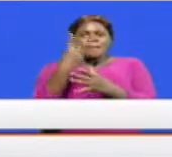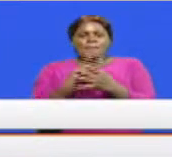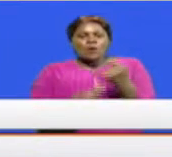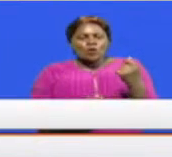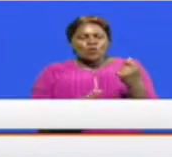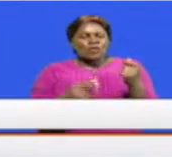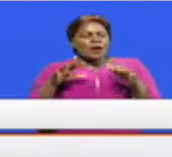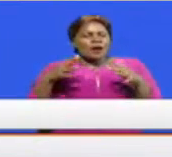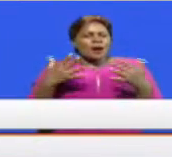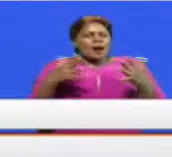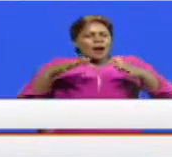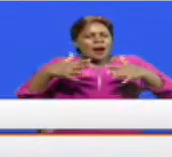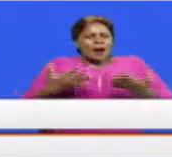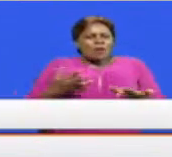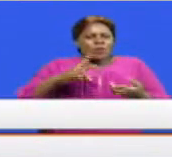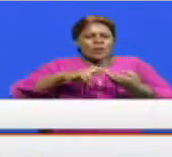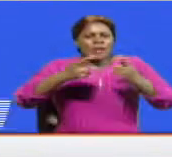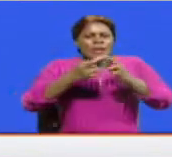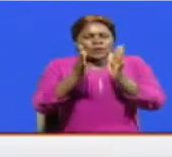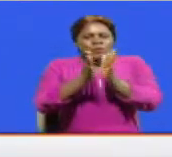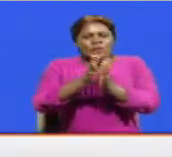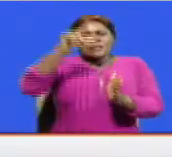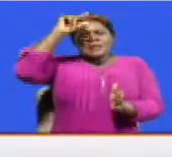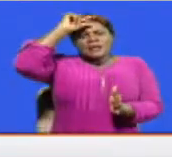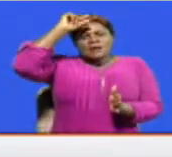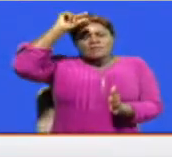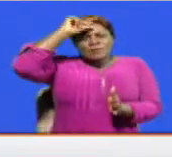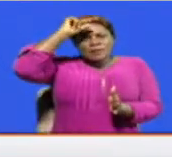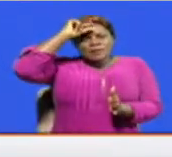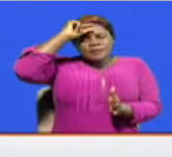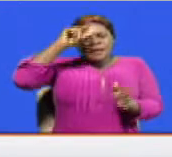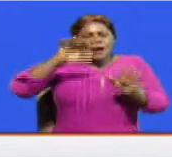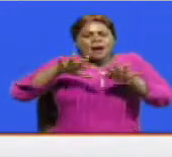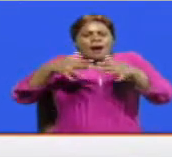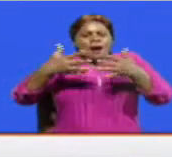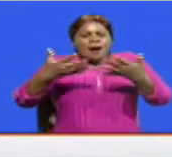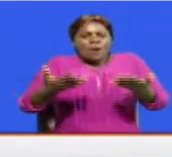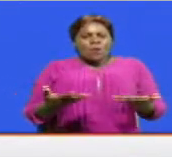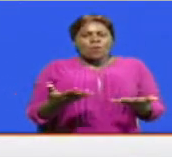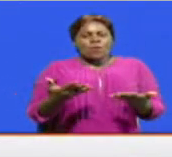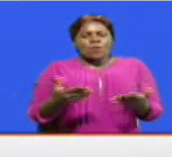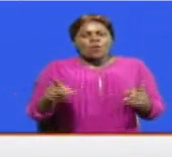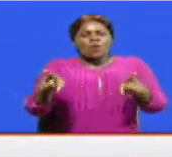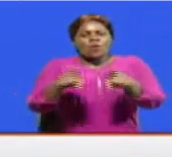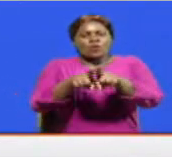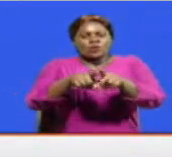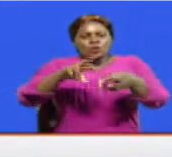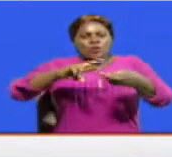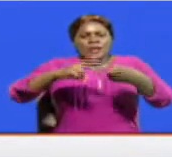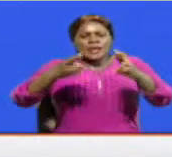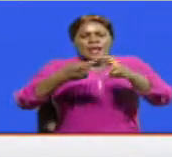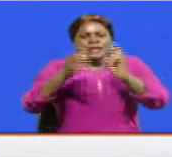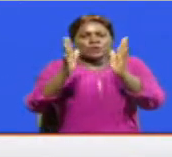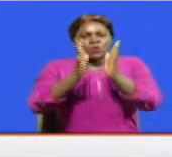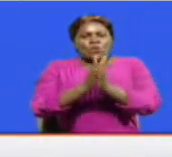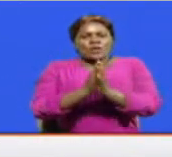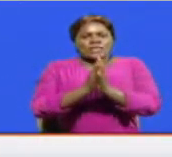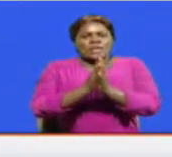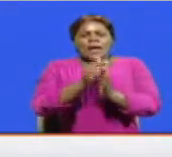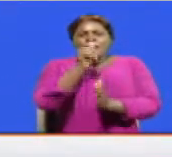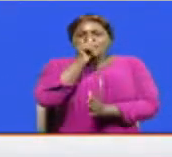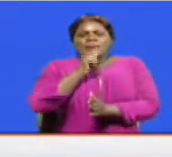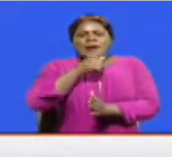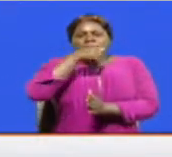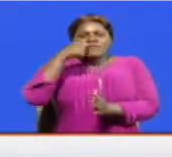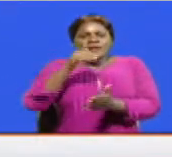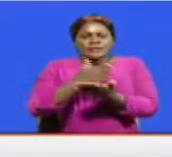in terms of how they relate with the government and how they also relate with the private